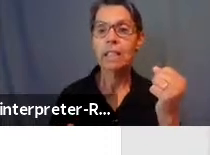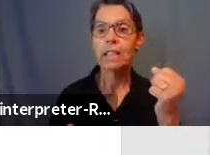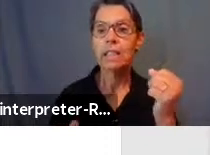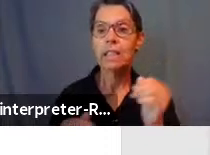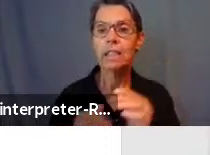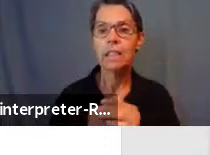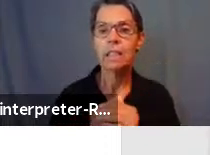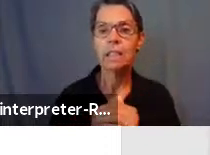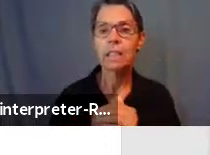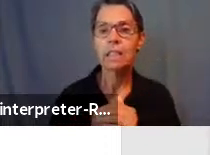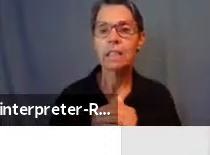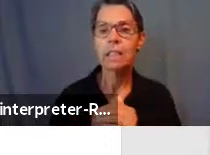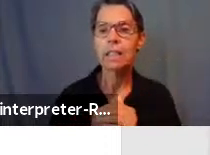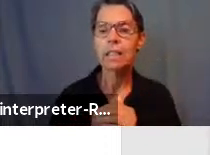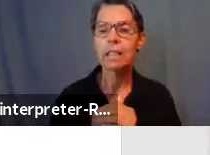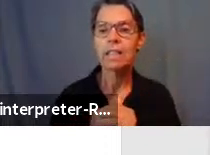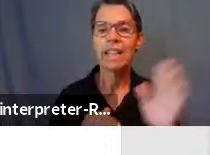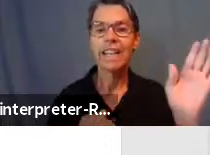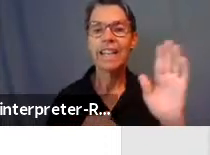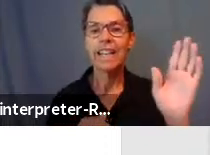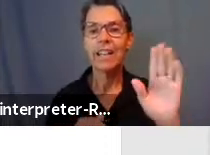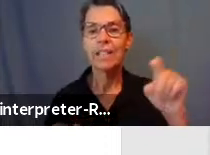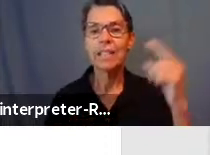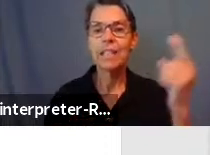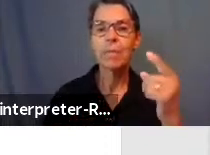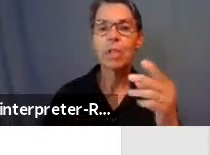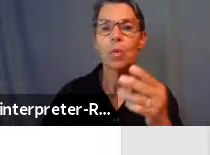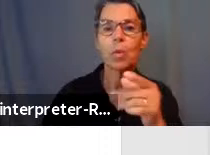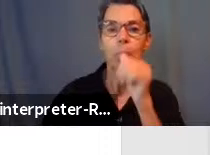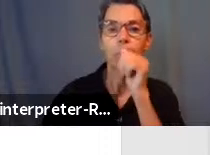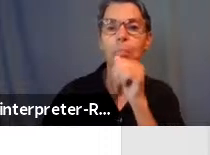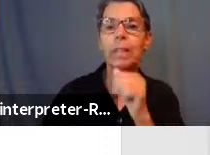with gas. Okay. So Hi, we need somebody to mute, please.